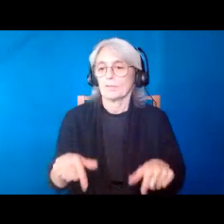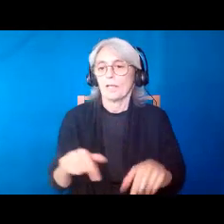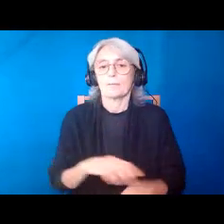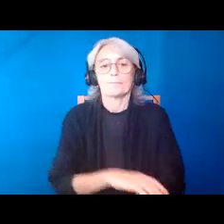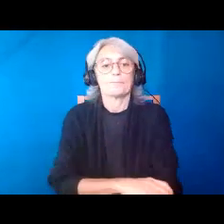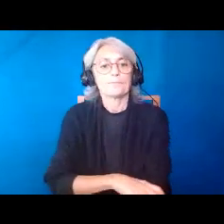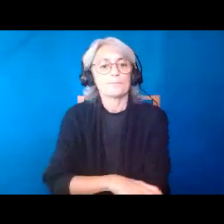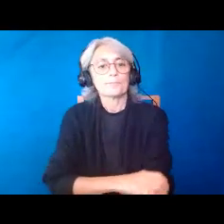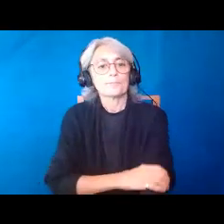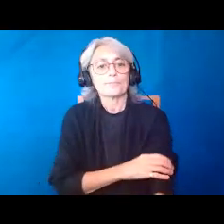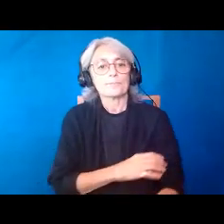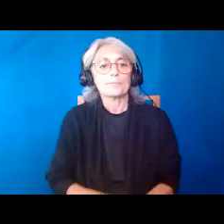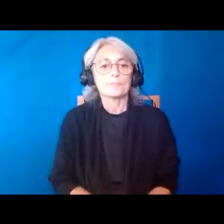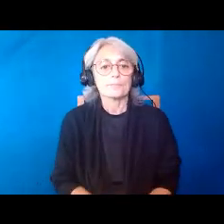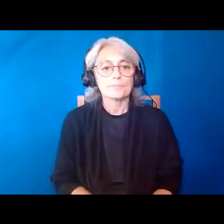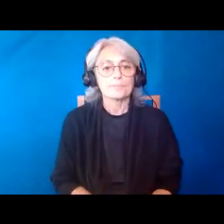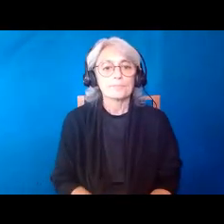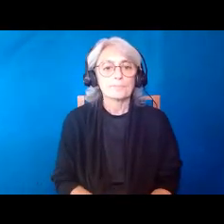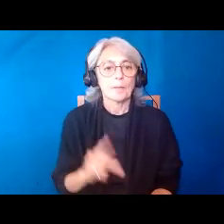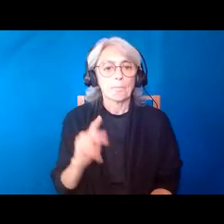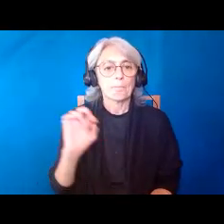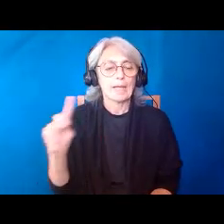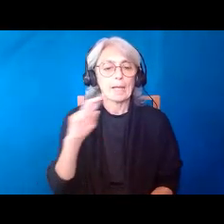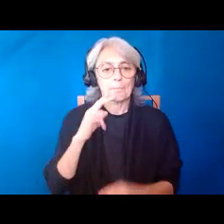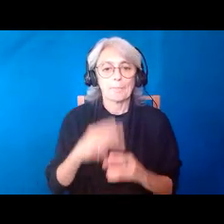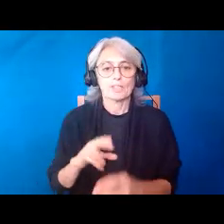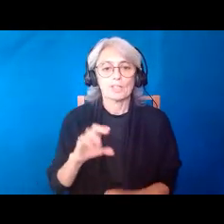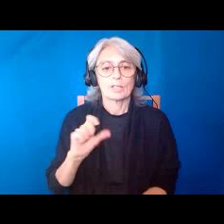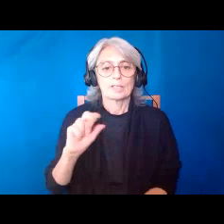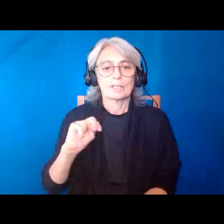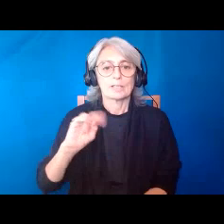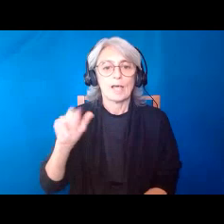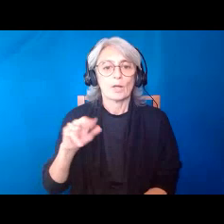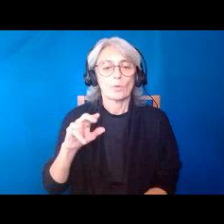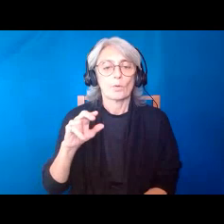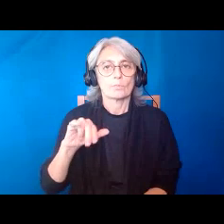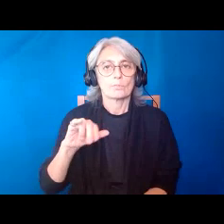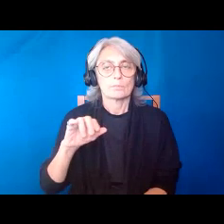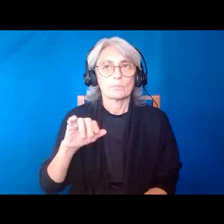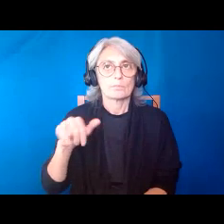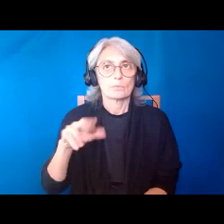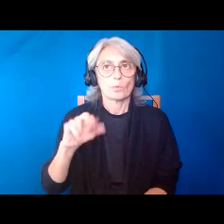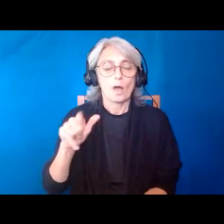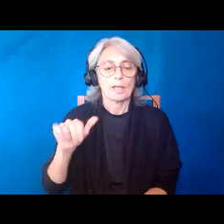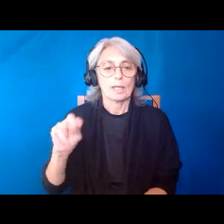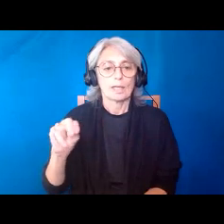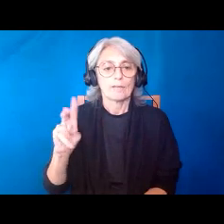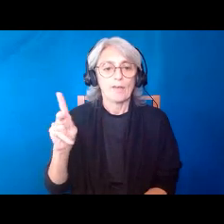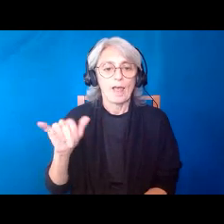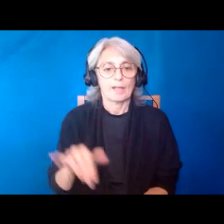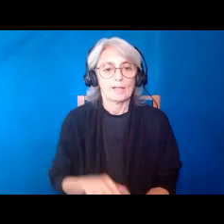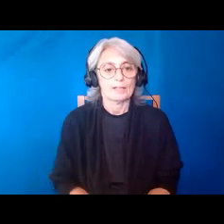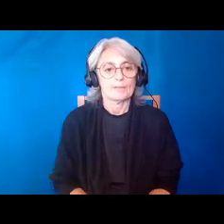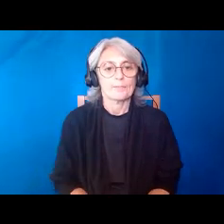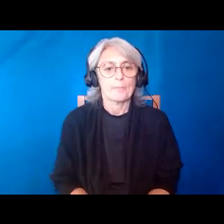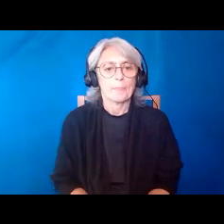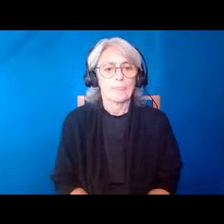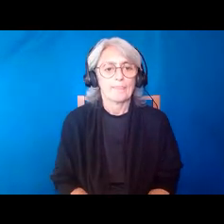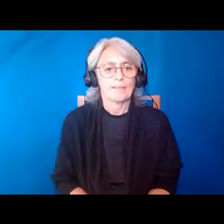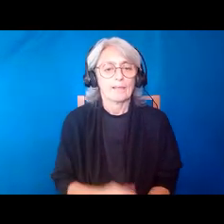is the San Joaquin Valley is truly the heart of California's not just economy,